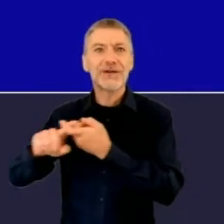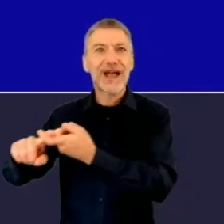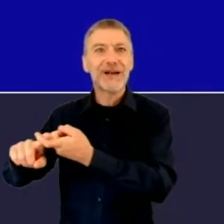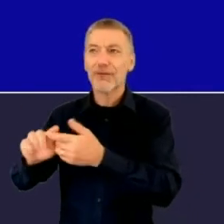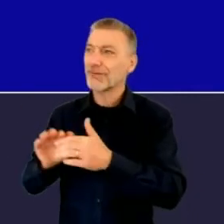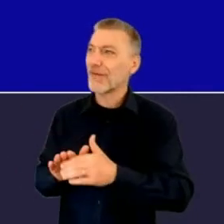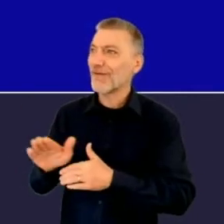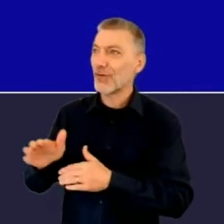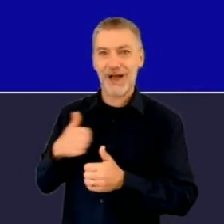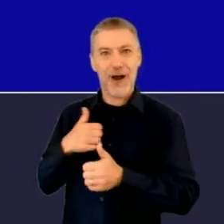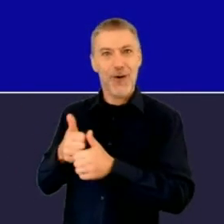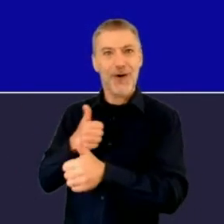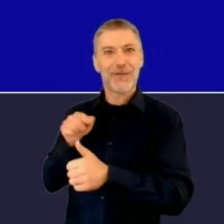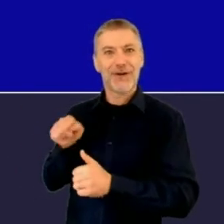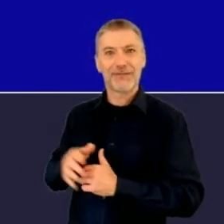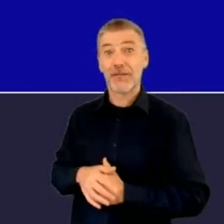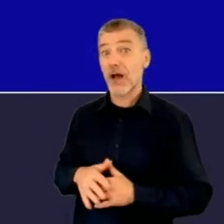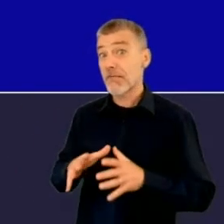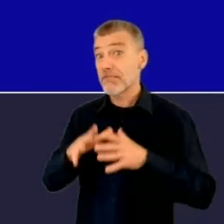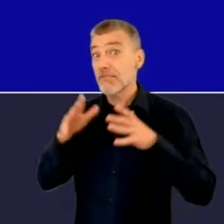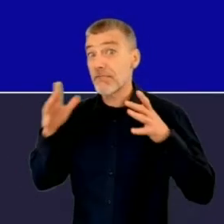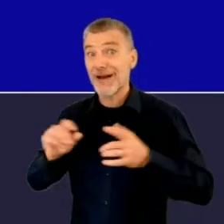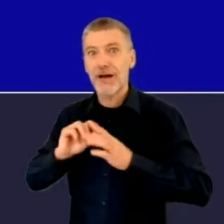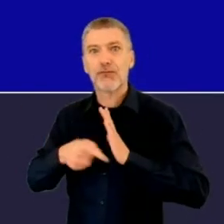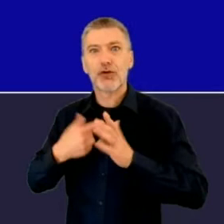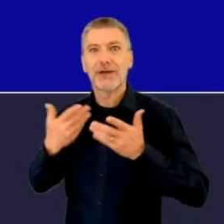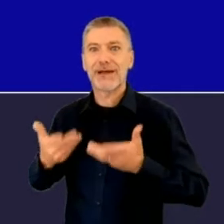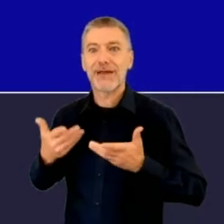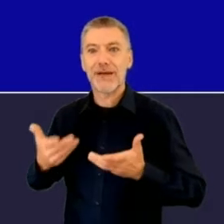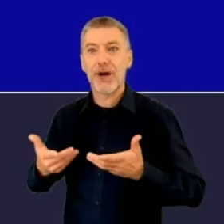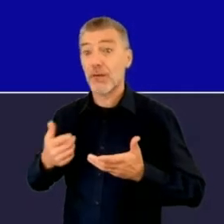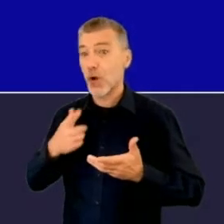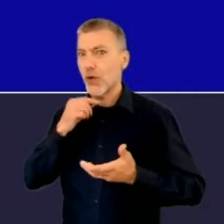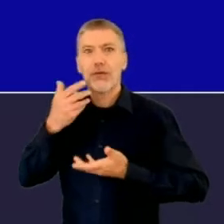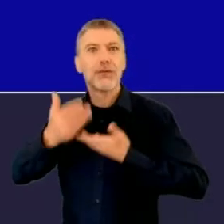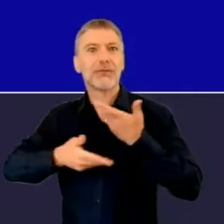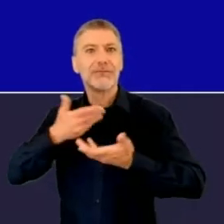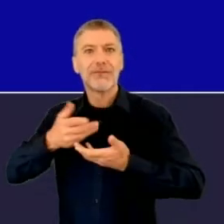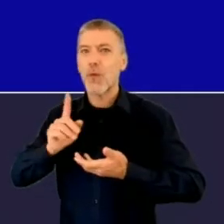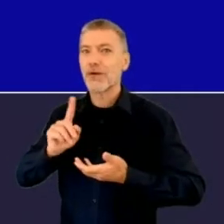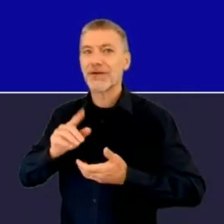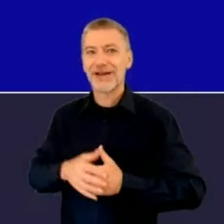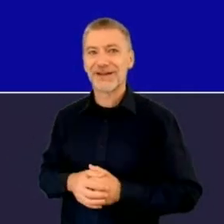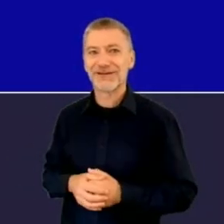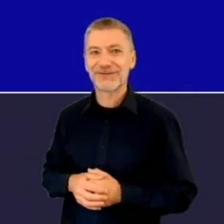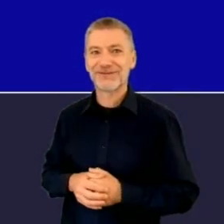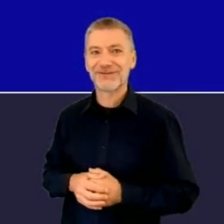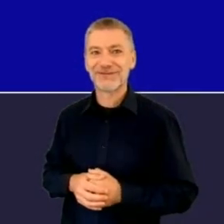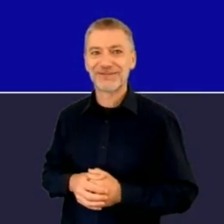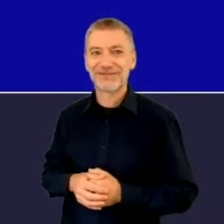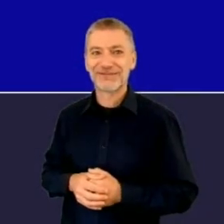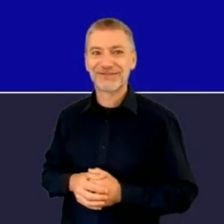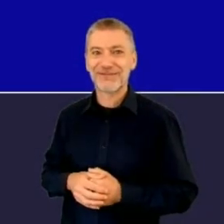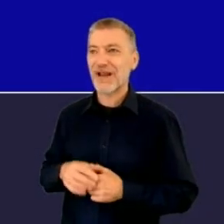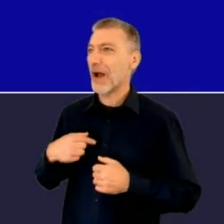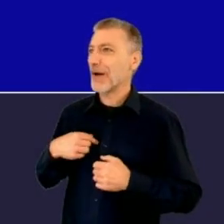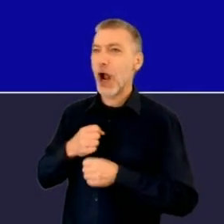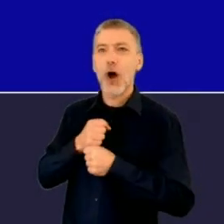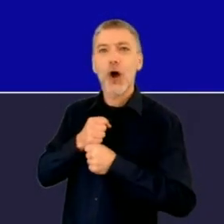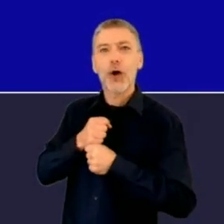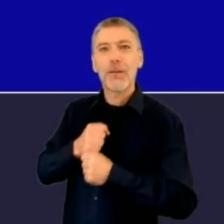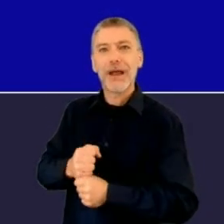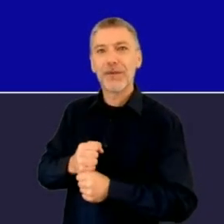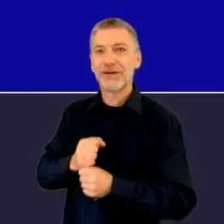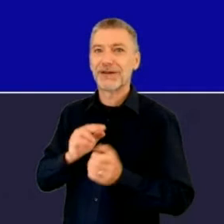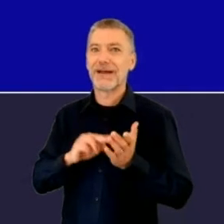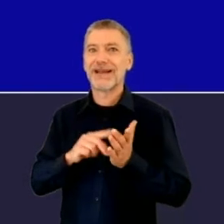one of the big projects that we're working on that I want to talk to you about today is what you can see here, our commitment to net zero